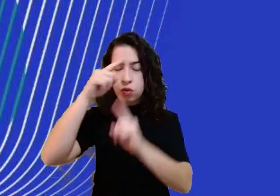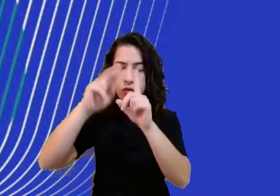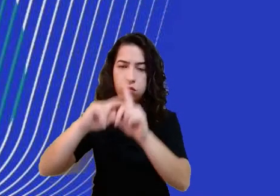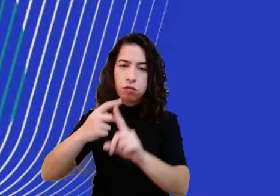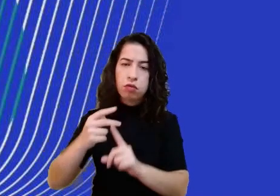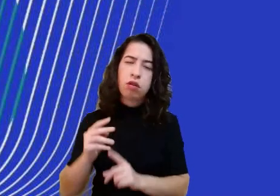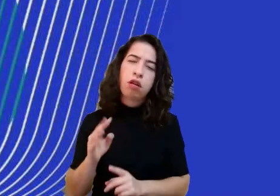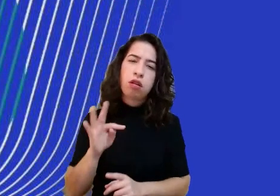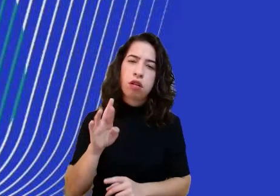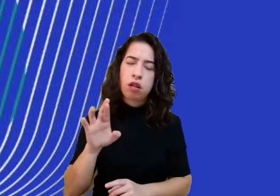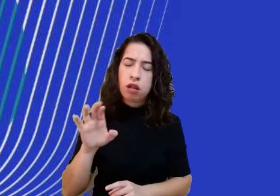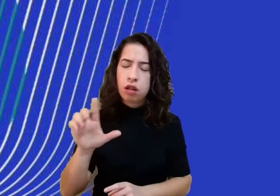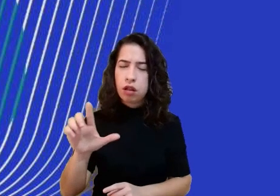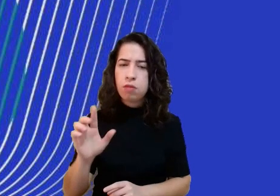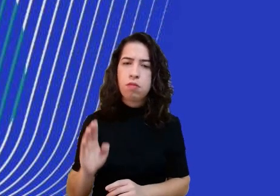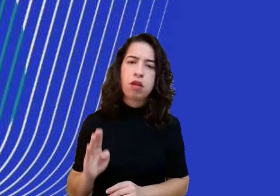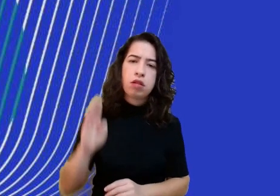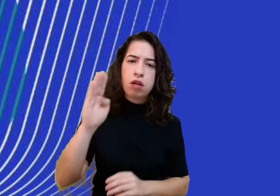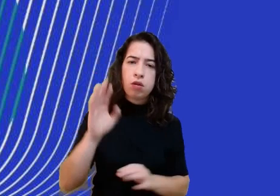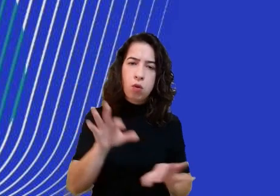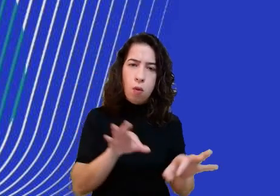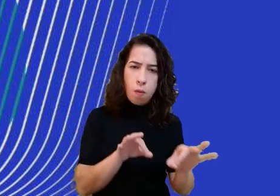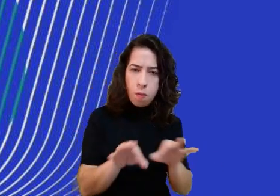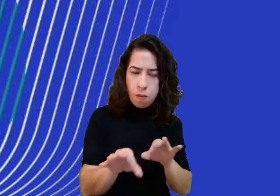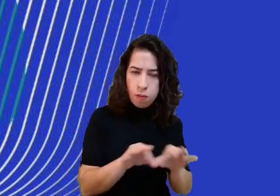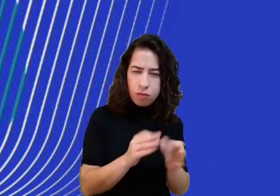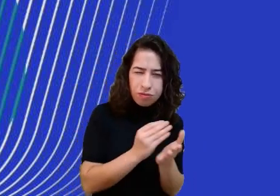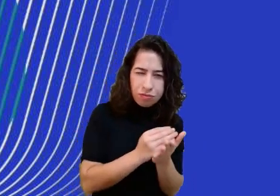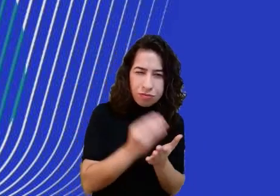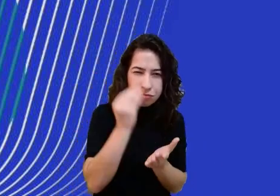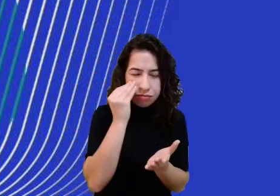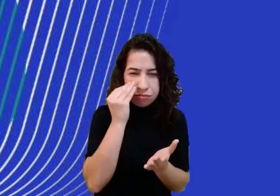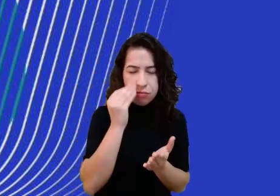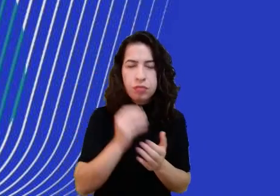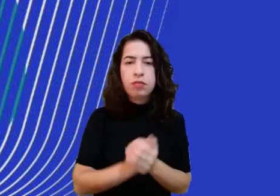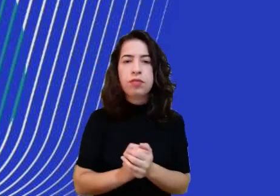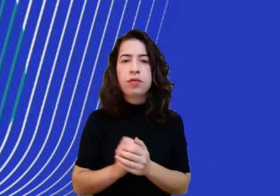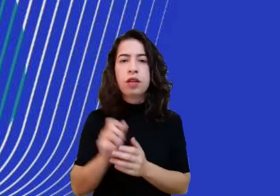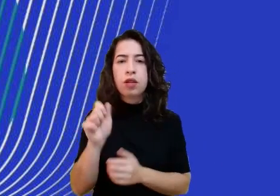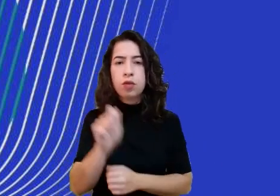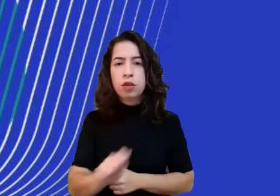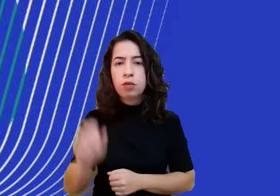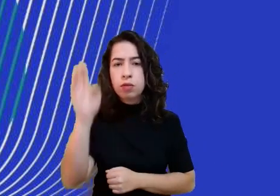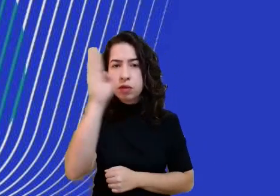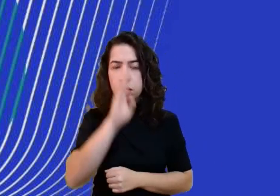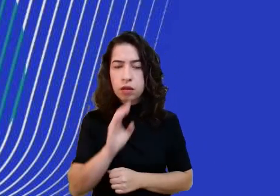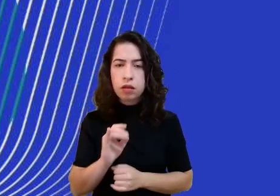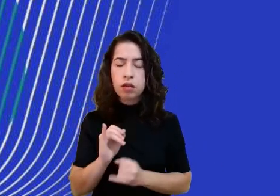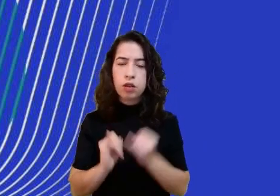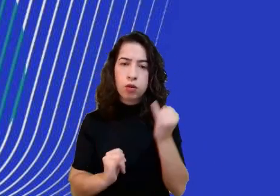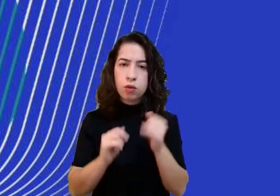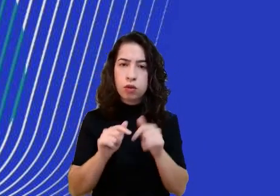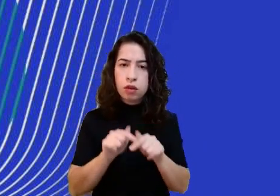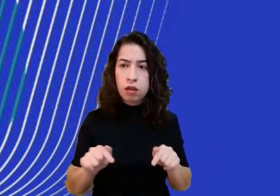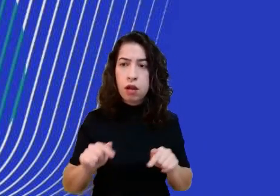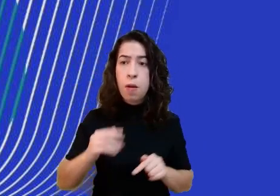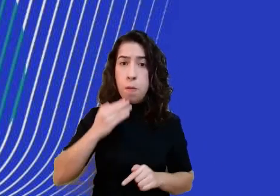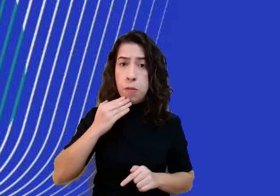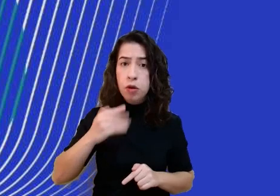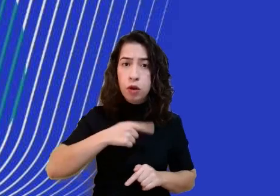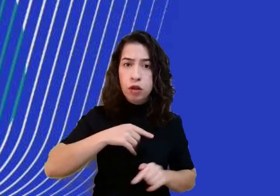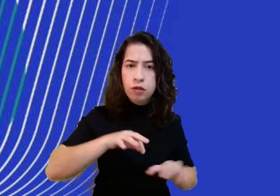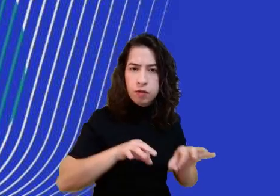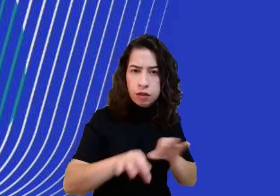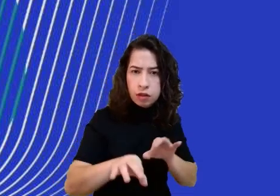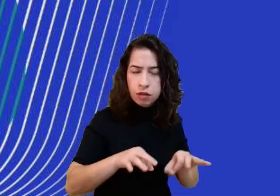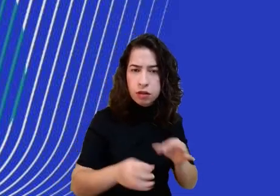with pilot plants and the Brazilian Association of Chemical Industry, we had some pilot plants.